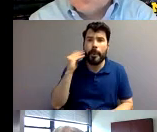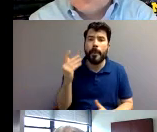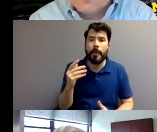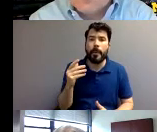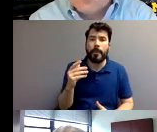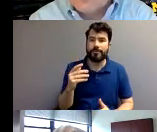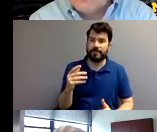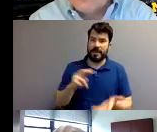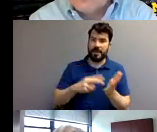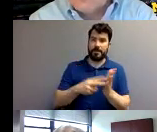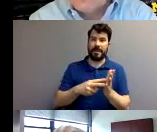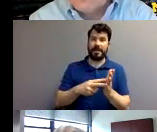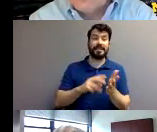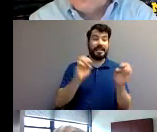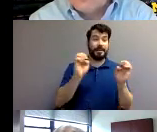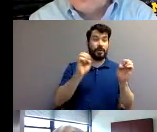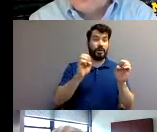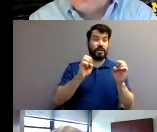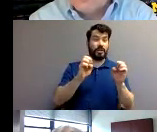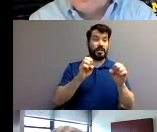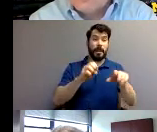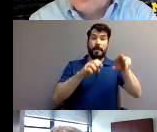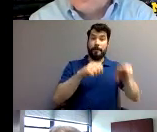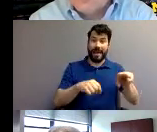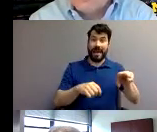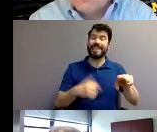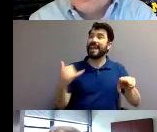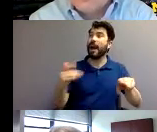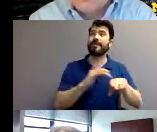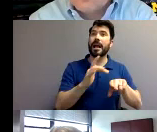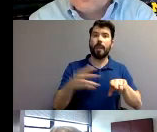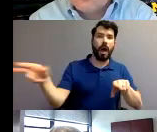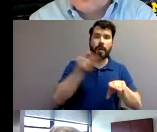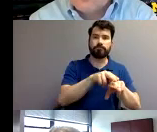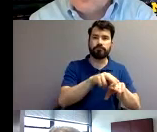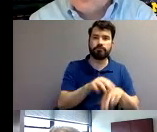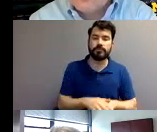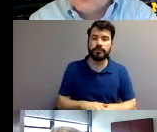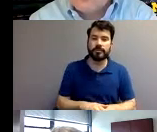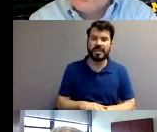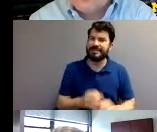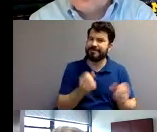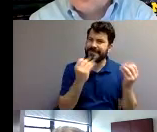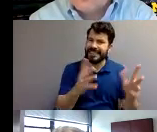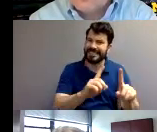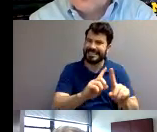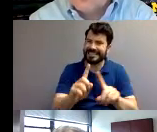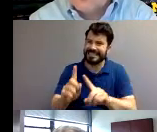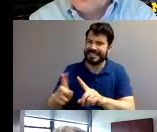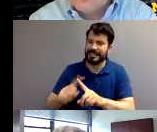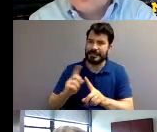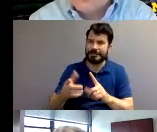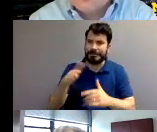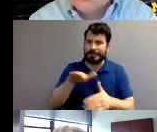bed to become available for patients in the emergency department. So there are multiple factors that are at play here, while all the while layering in safe